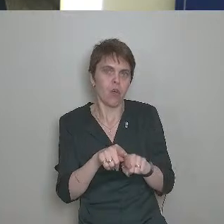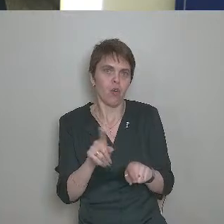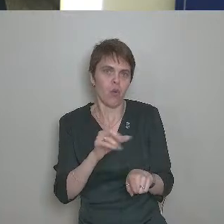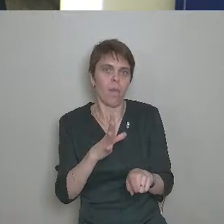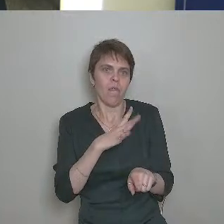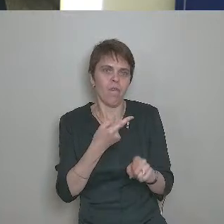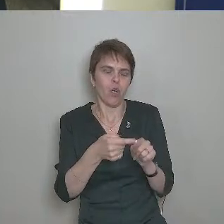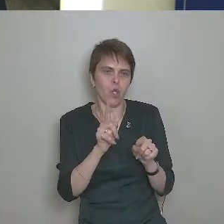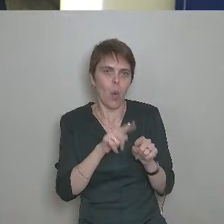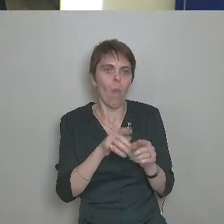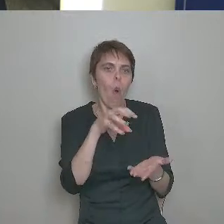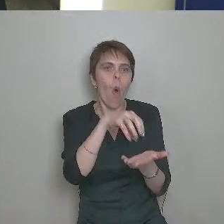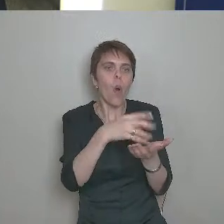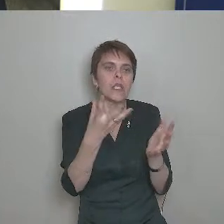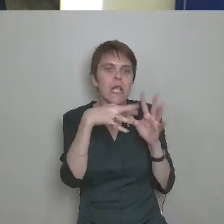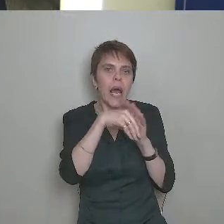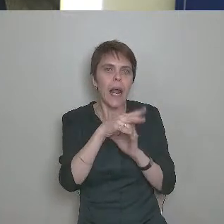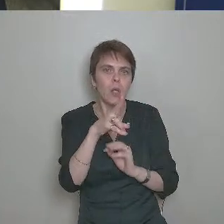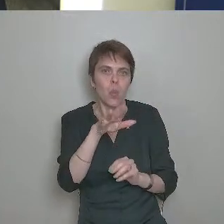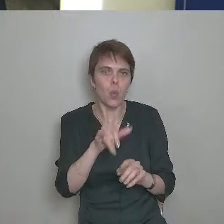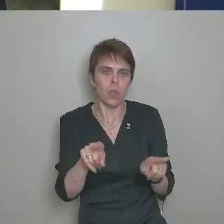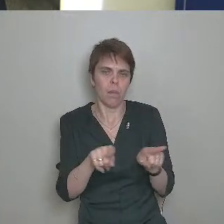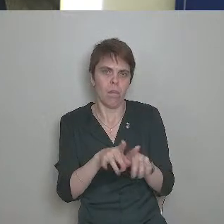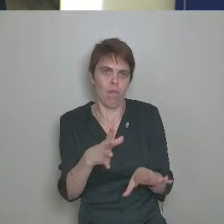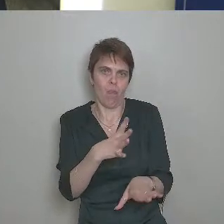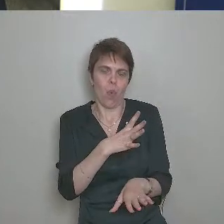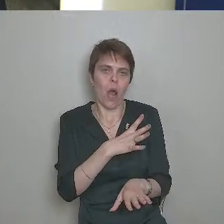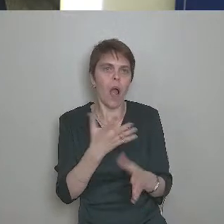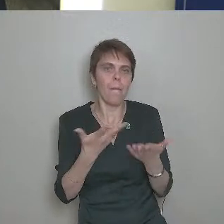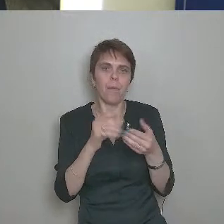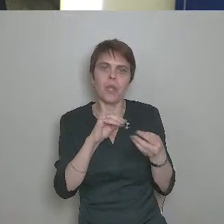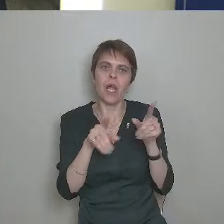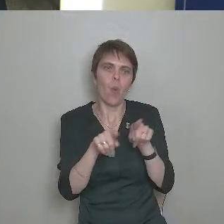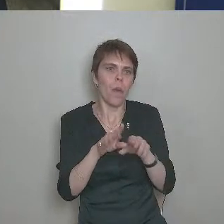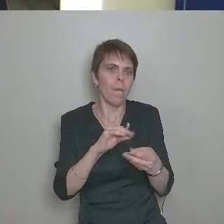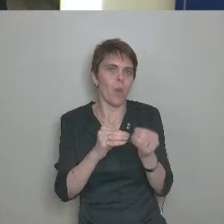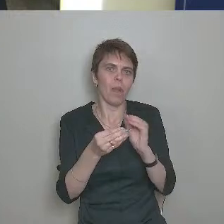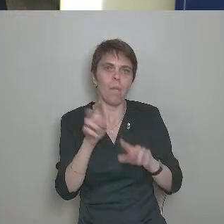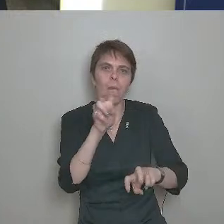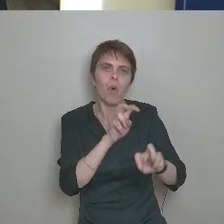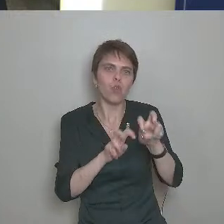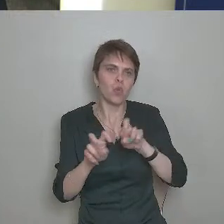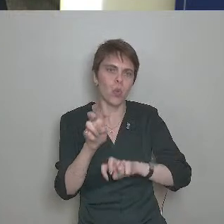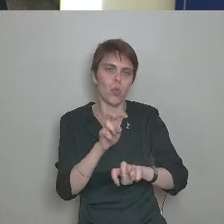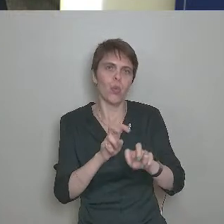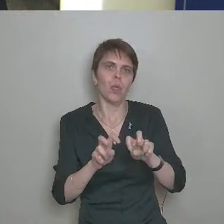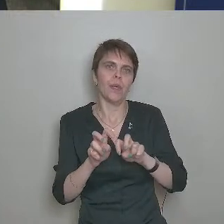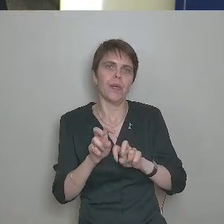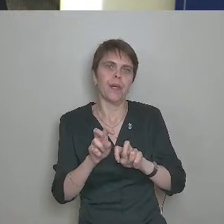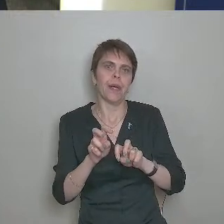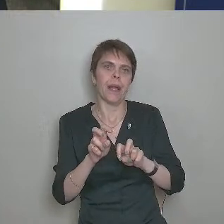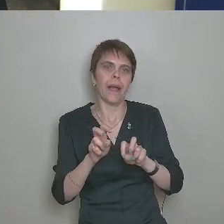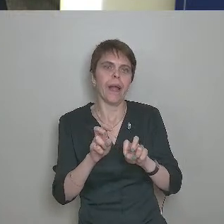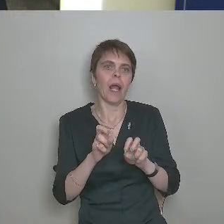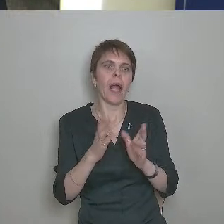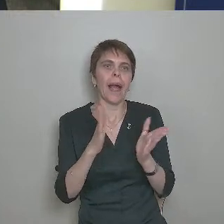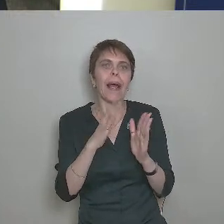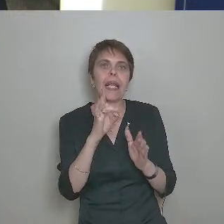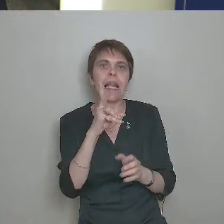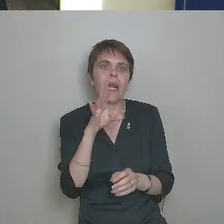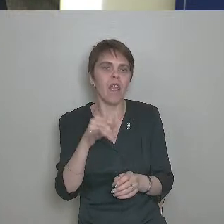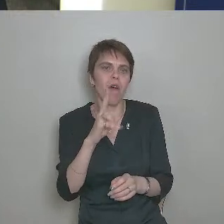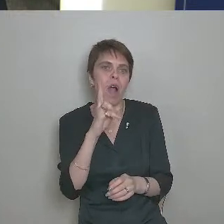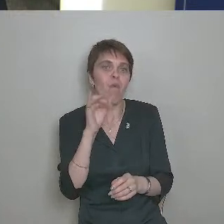party organizations should take into account the diversity from the very outset of developing